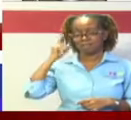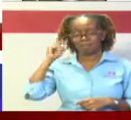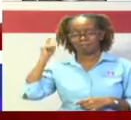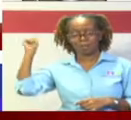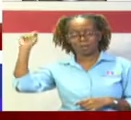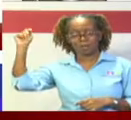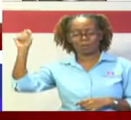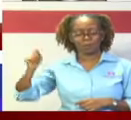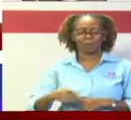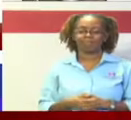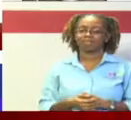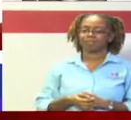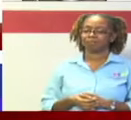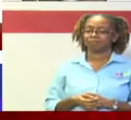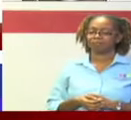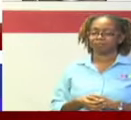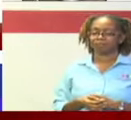question.